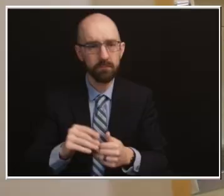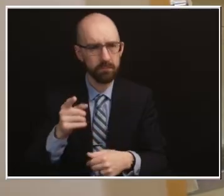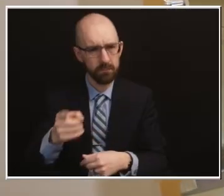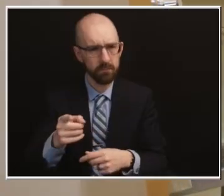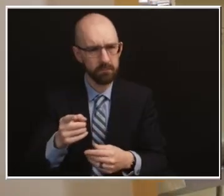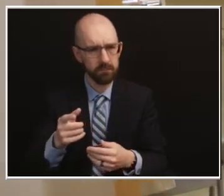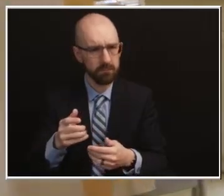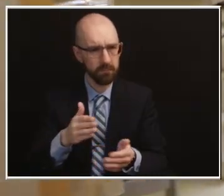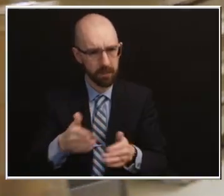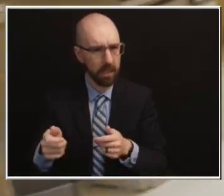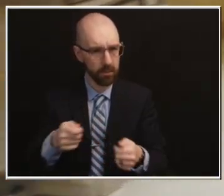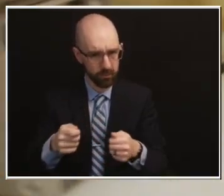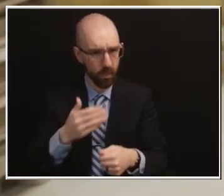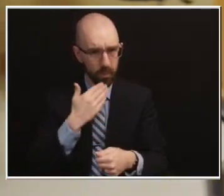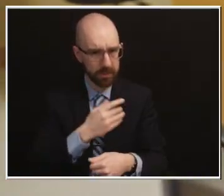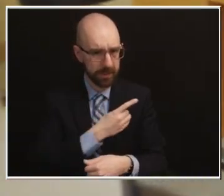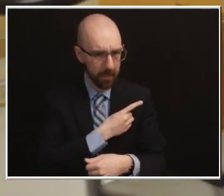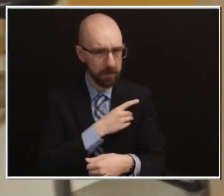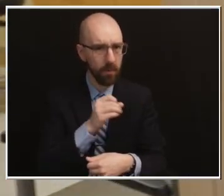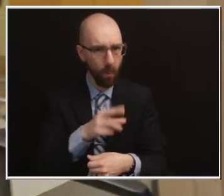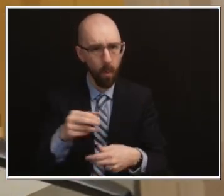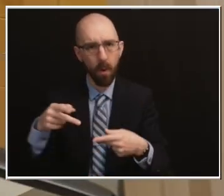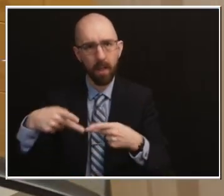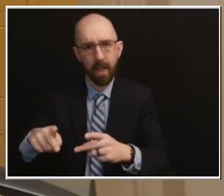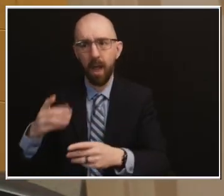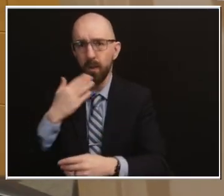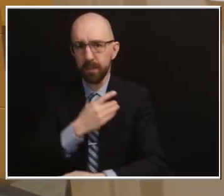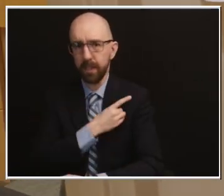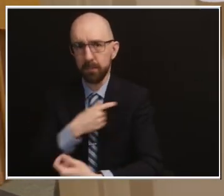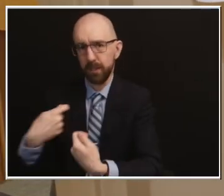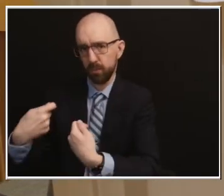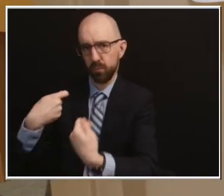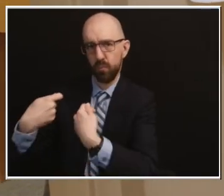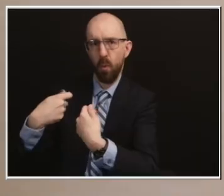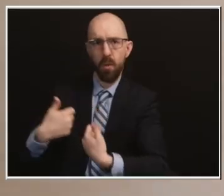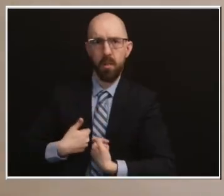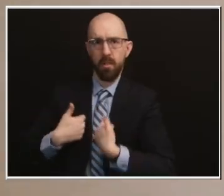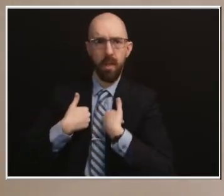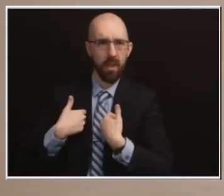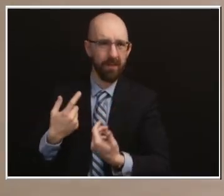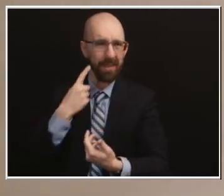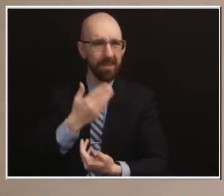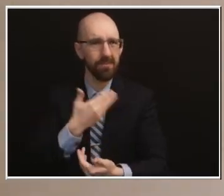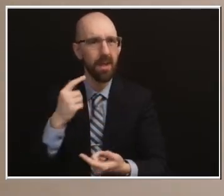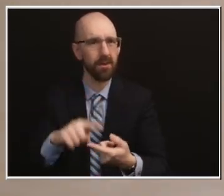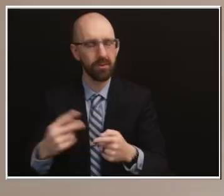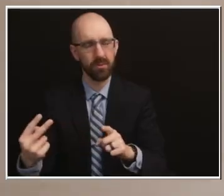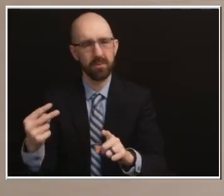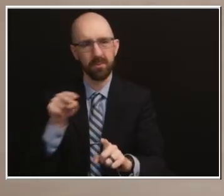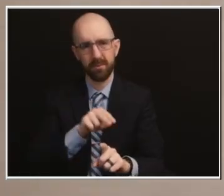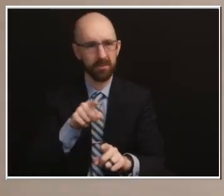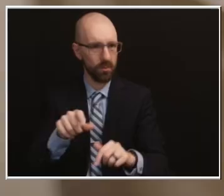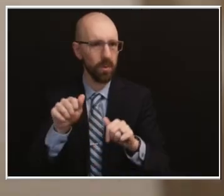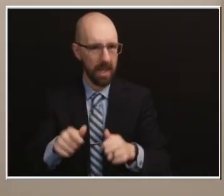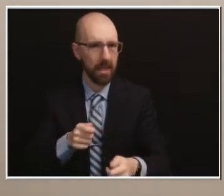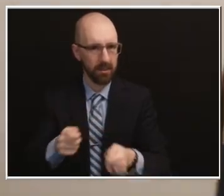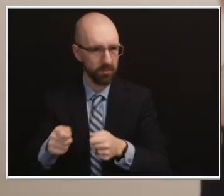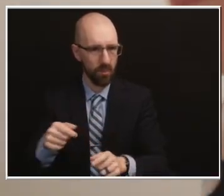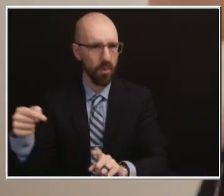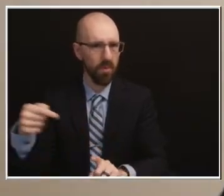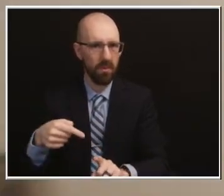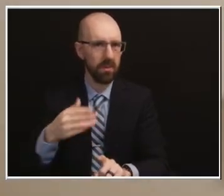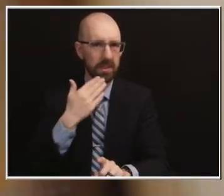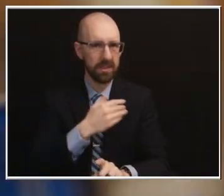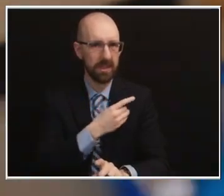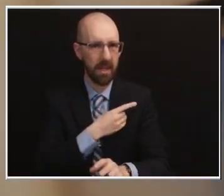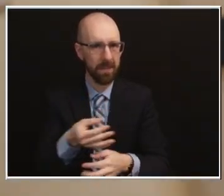your diabetes, or will you let diabetes control your life?" I think it's better to think that you can control your diabetes rather